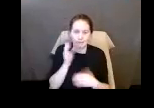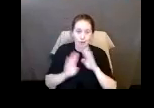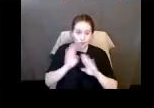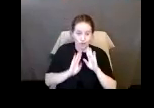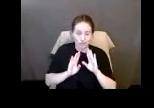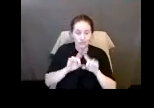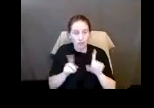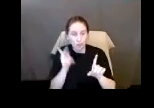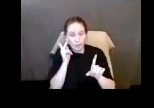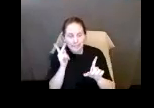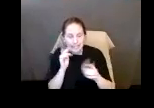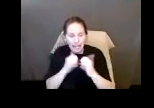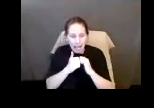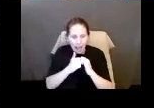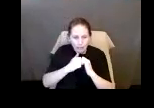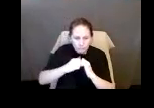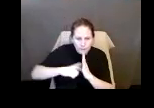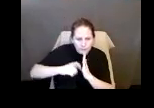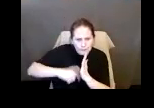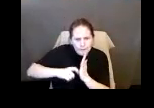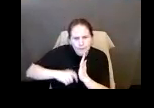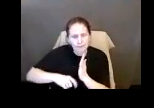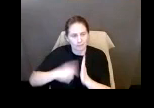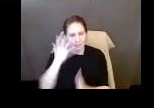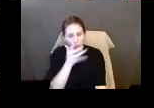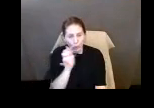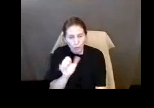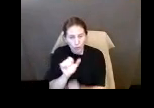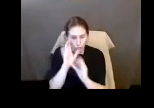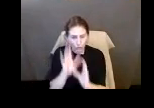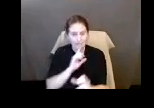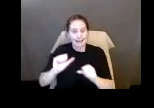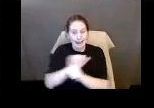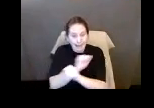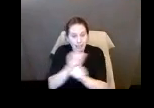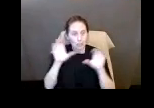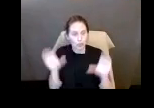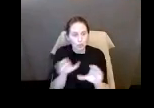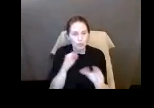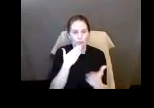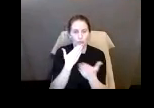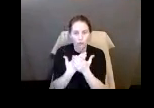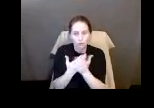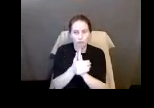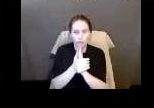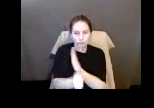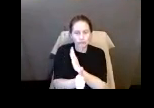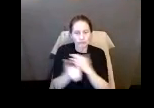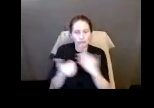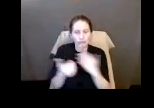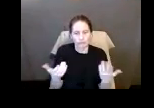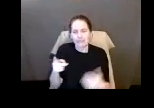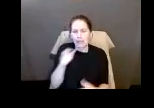But when we look at the mining debris, it looks like the workers were actually doing a fairly good job. They